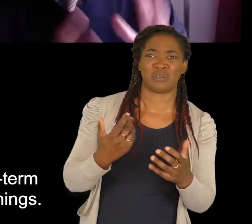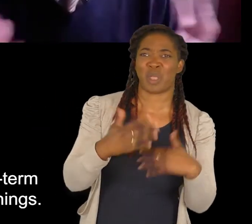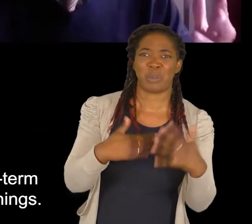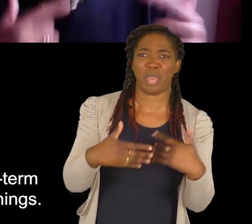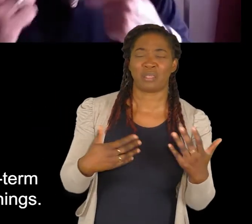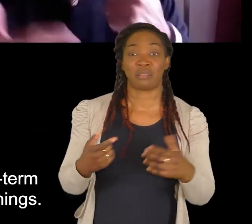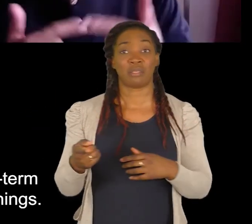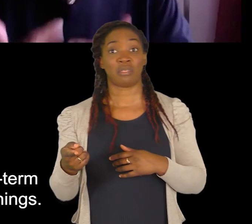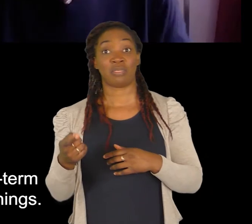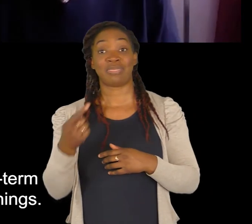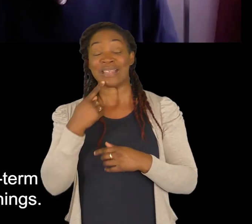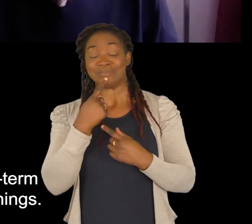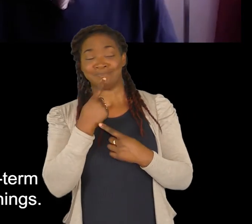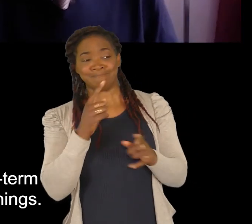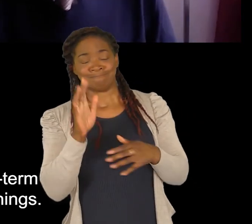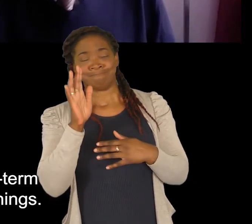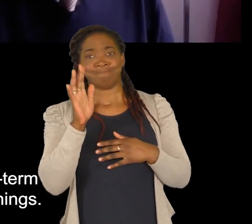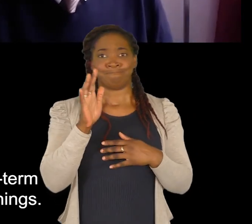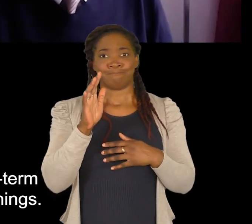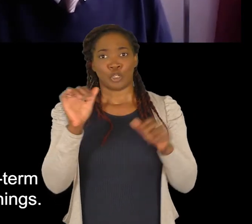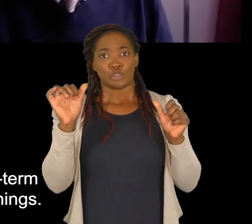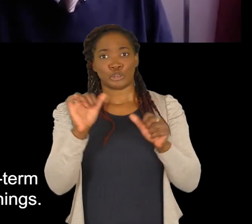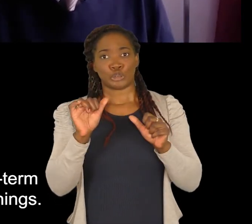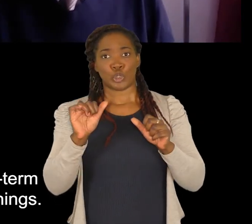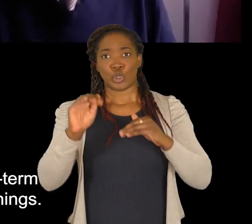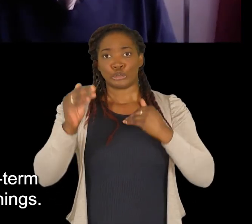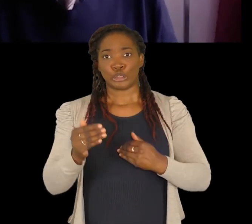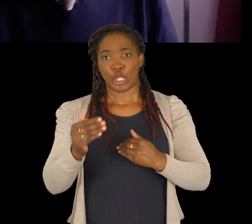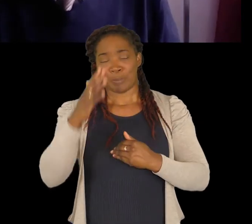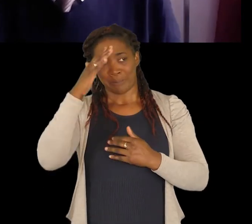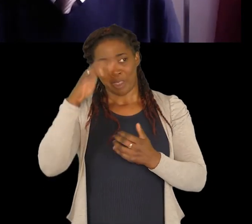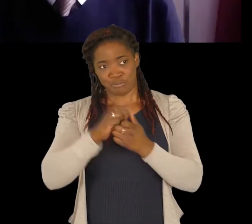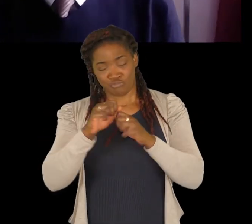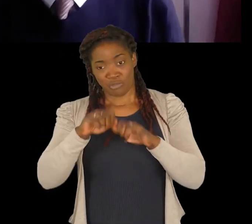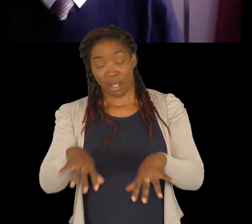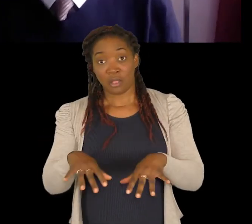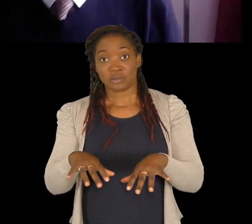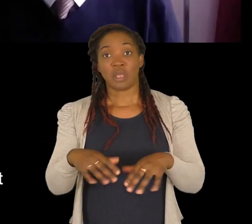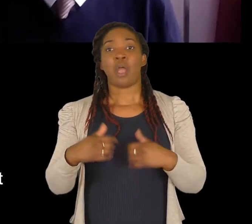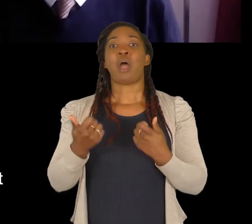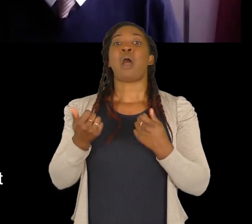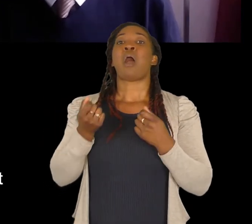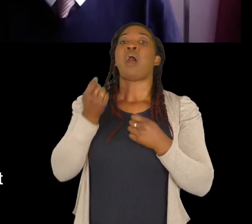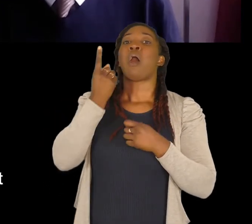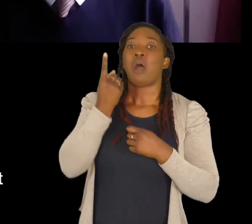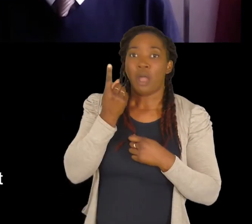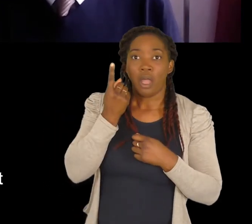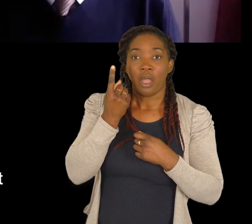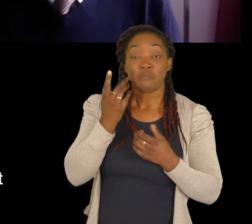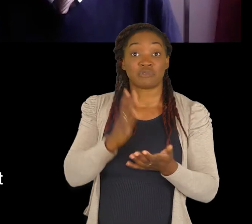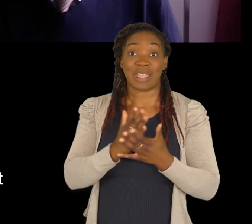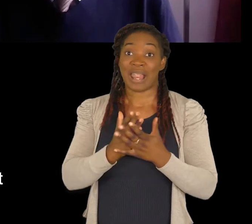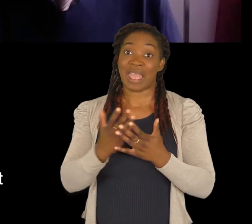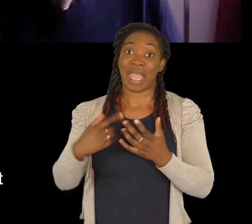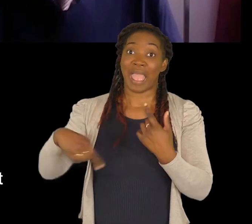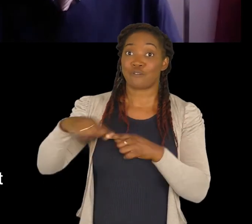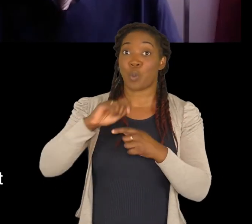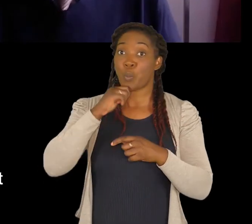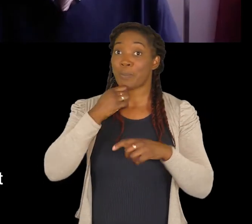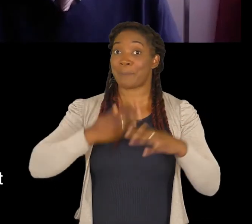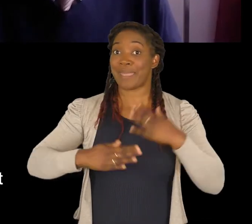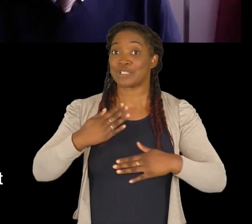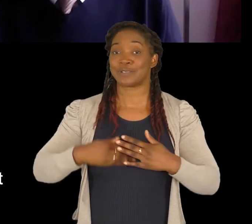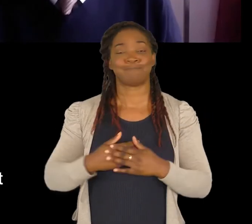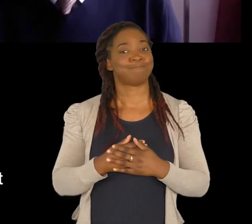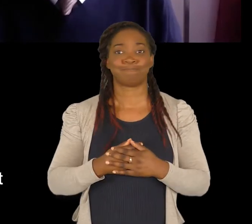memory loss, you know, so it's things like that. So it's communicating those things honestly. And not everyone, Rosa, is going to be patient with things